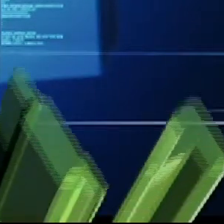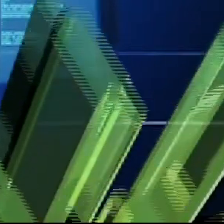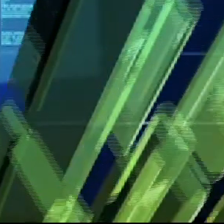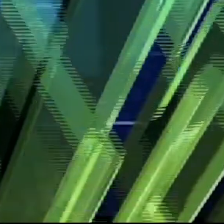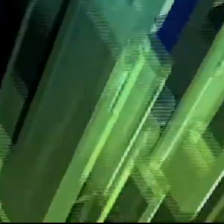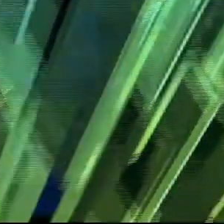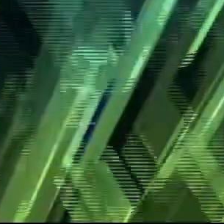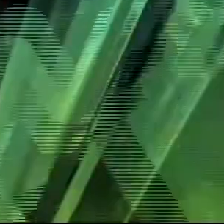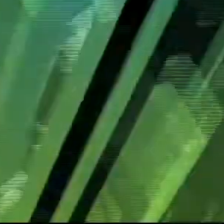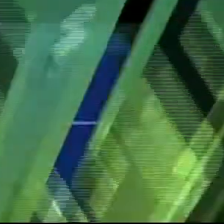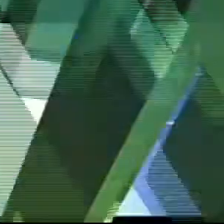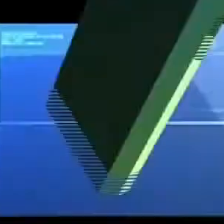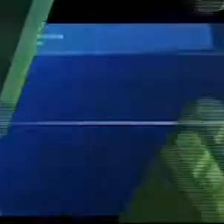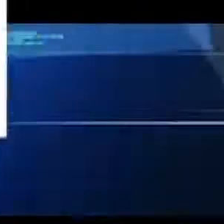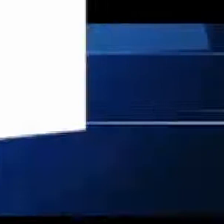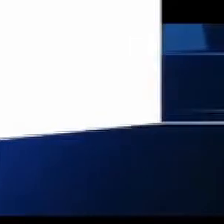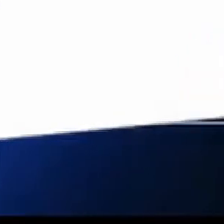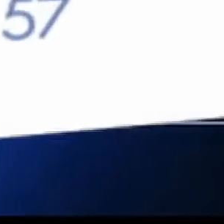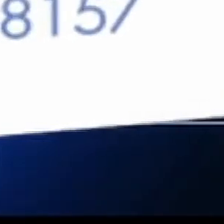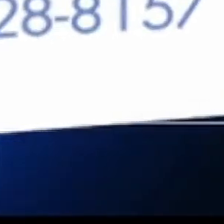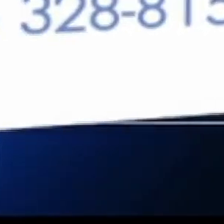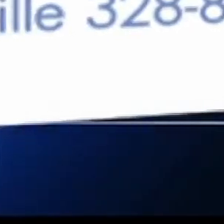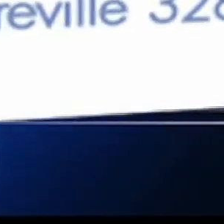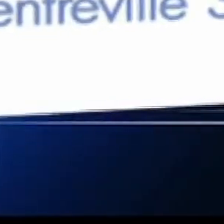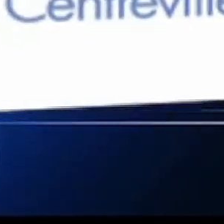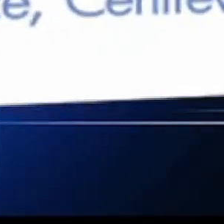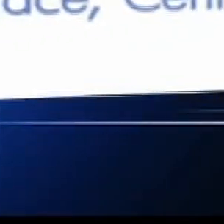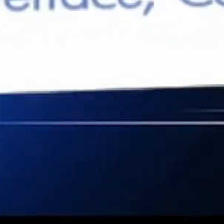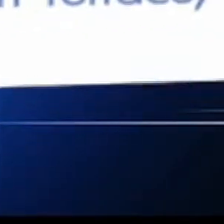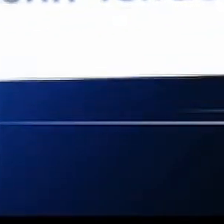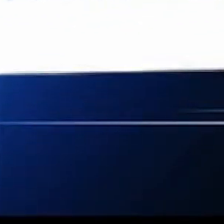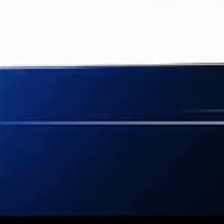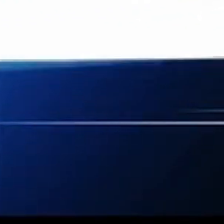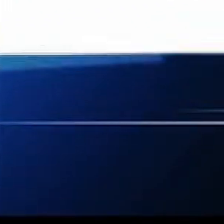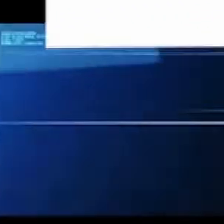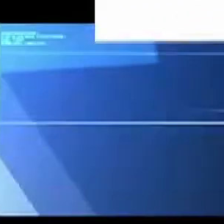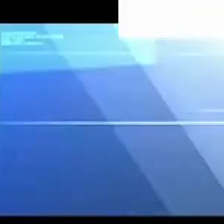ZNS Total Sports, brought to you by Thurs Diagnostic Center.